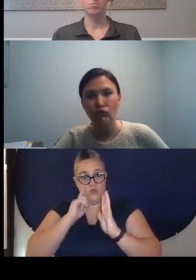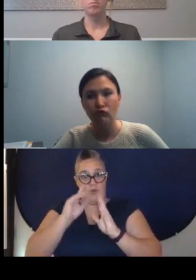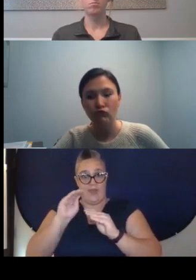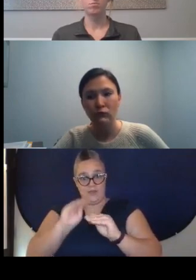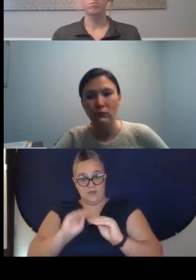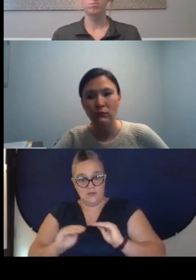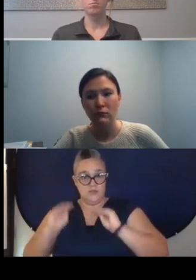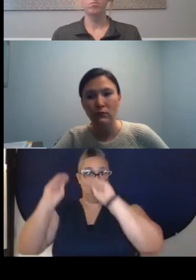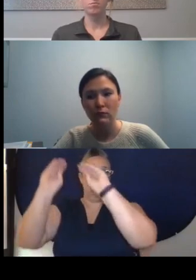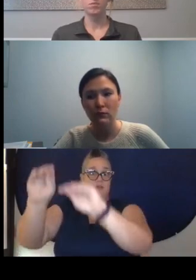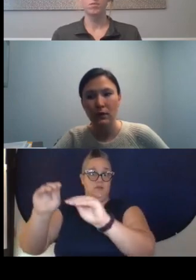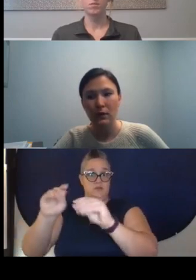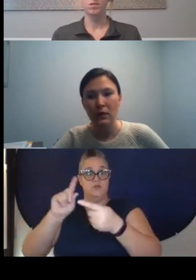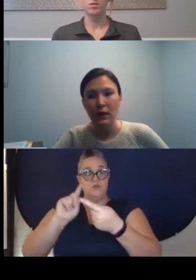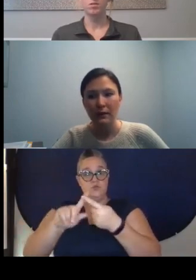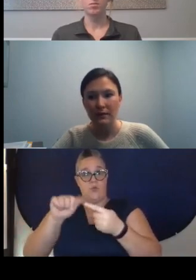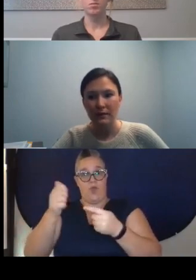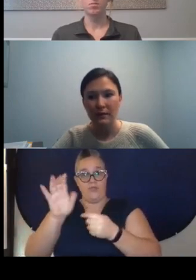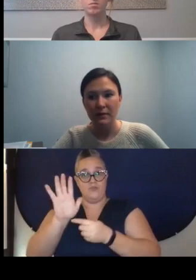at?